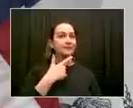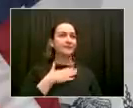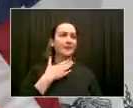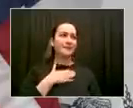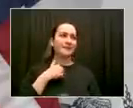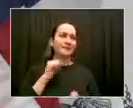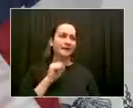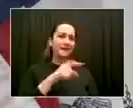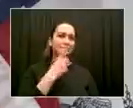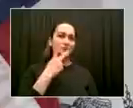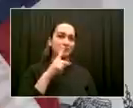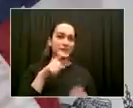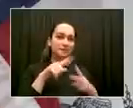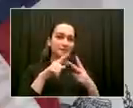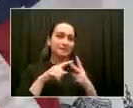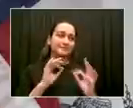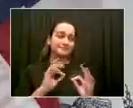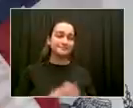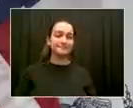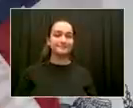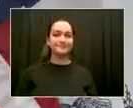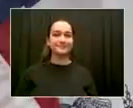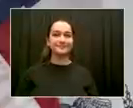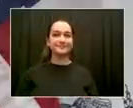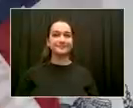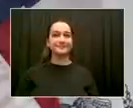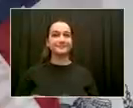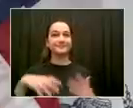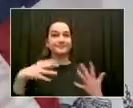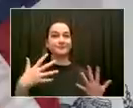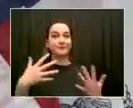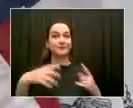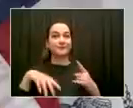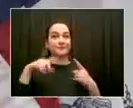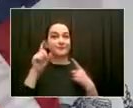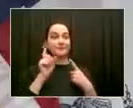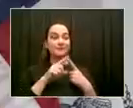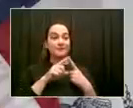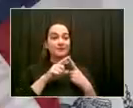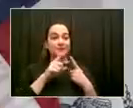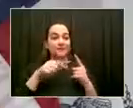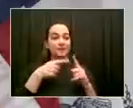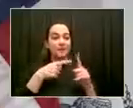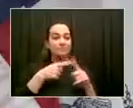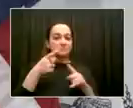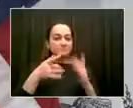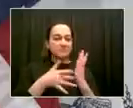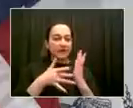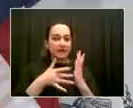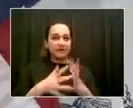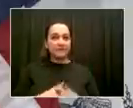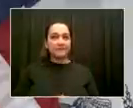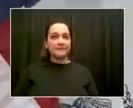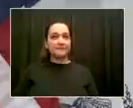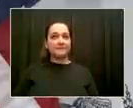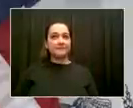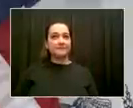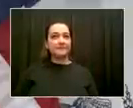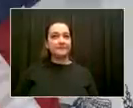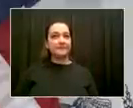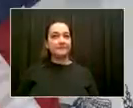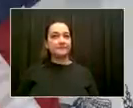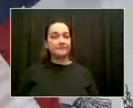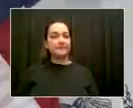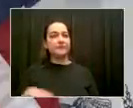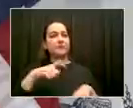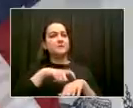pretty technical. I was wondering if you can tell me when the last time you visited Rikers Island or a city jail. I